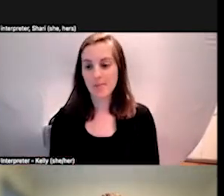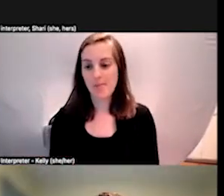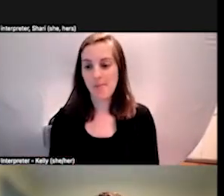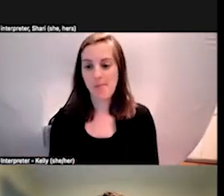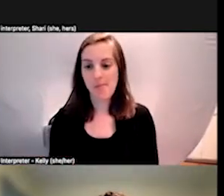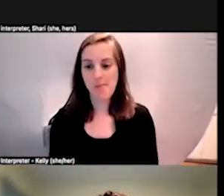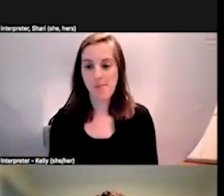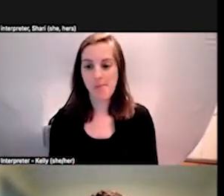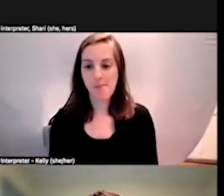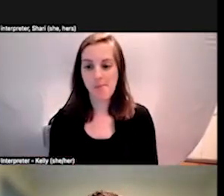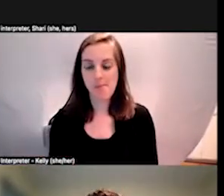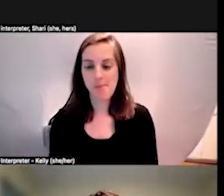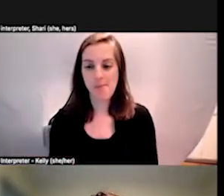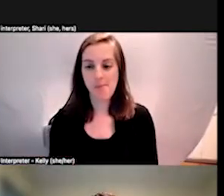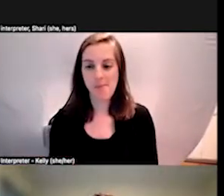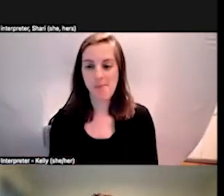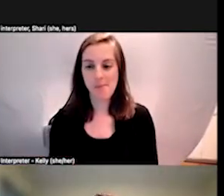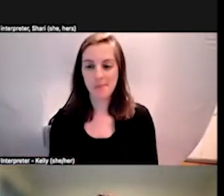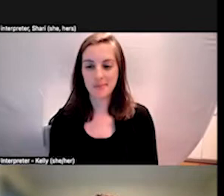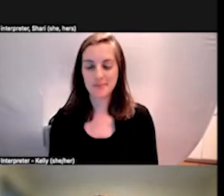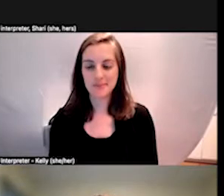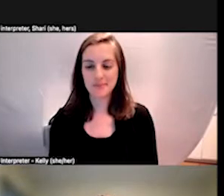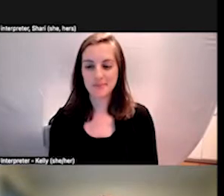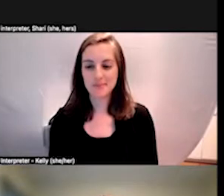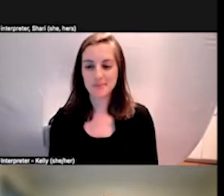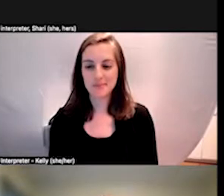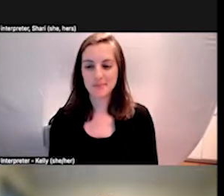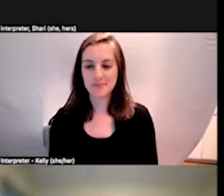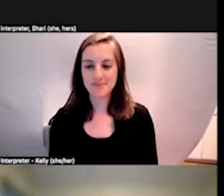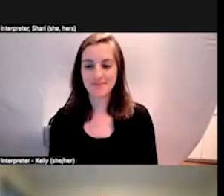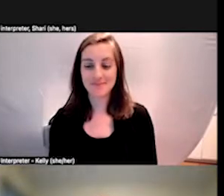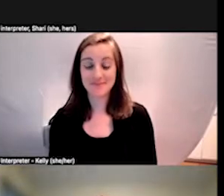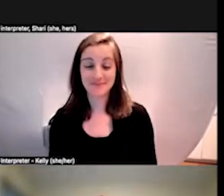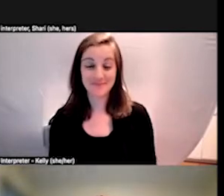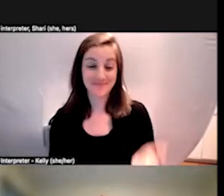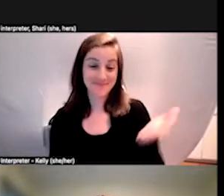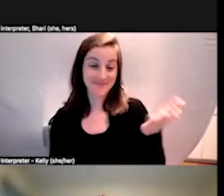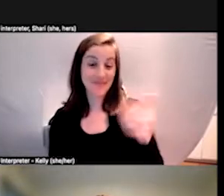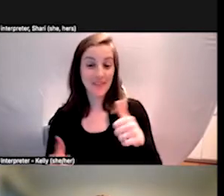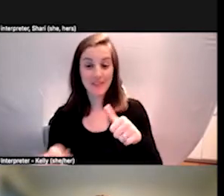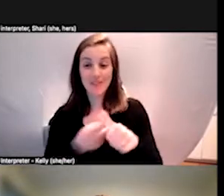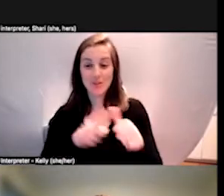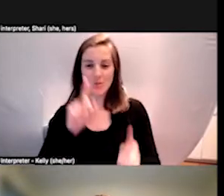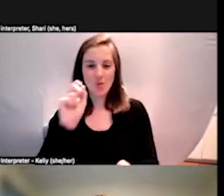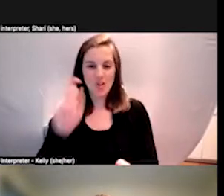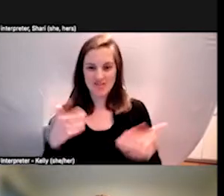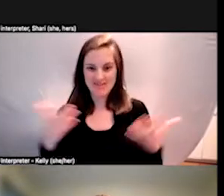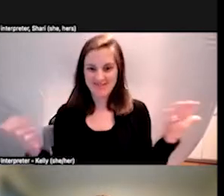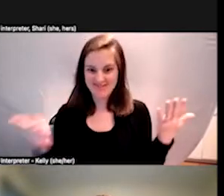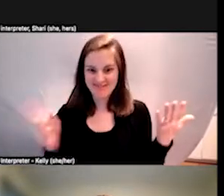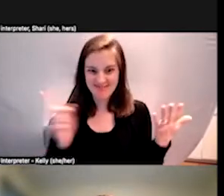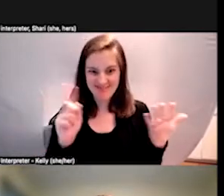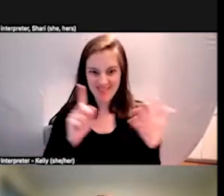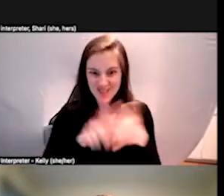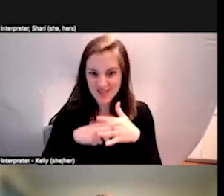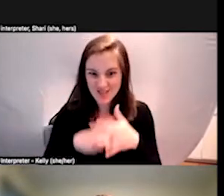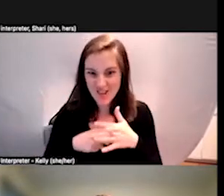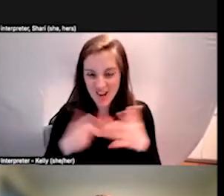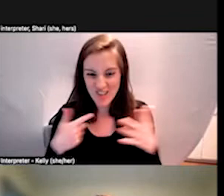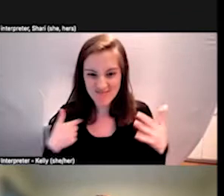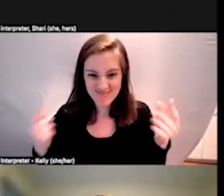So the first question being, where do I even start? So